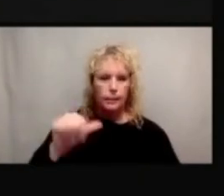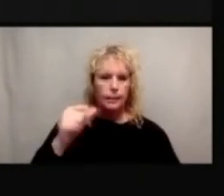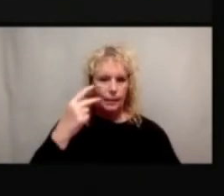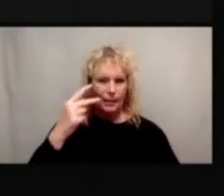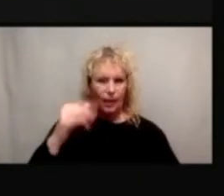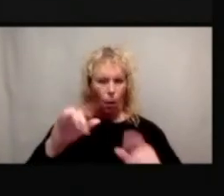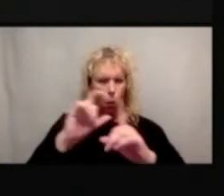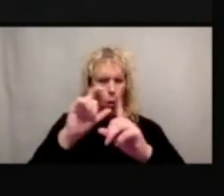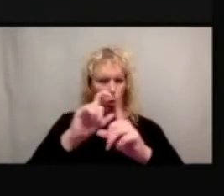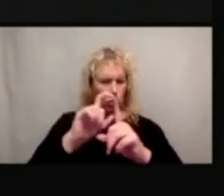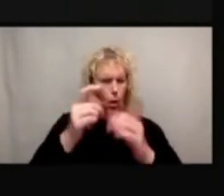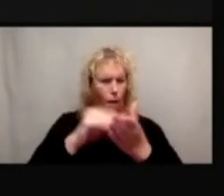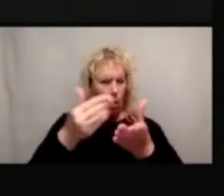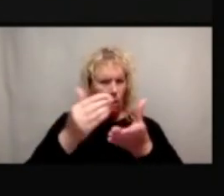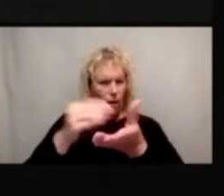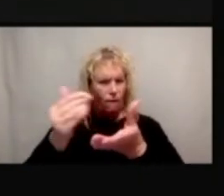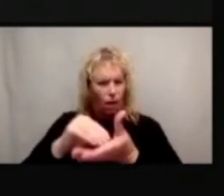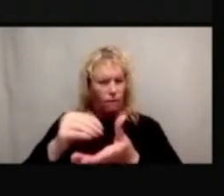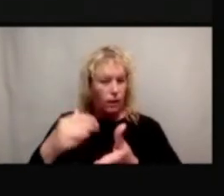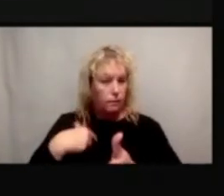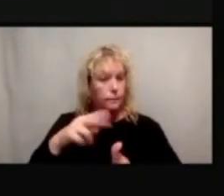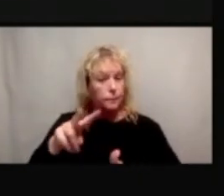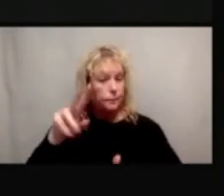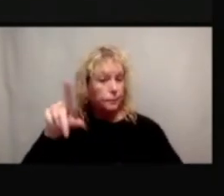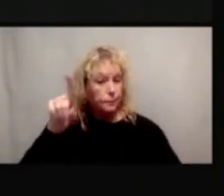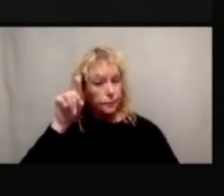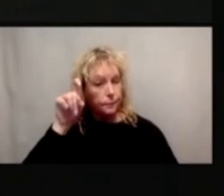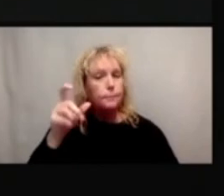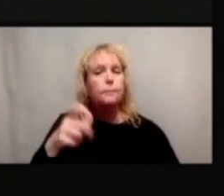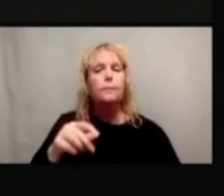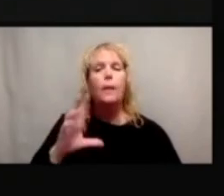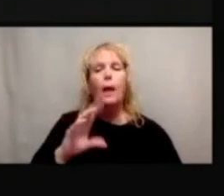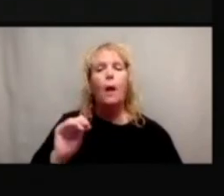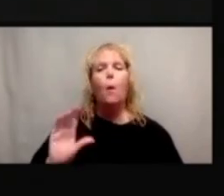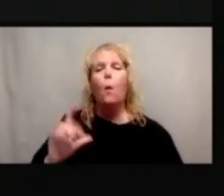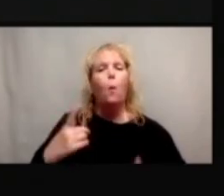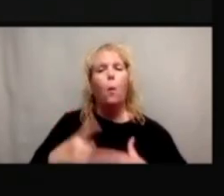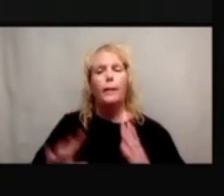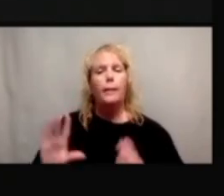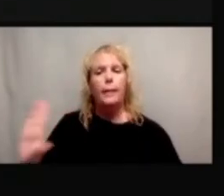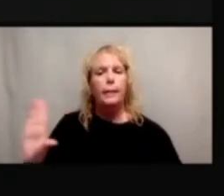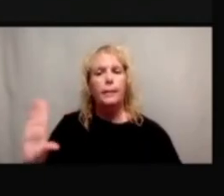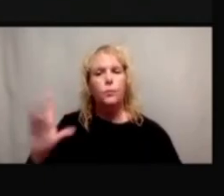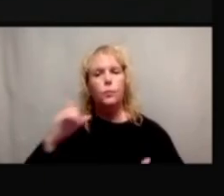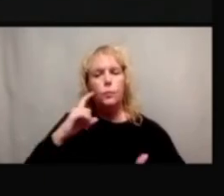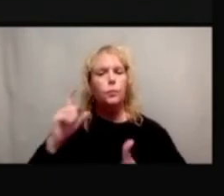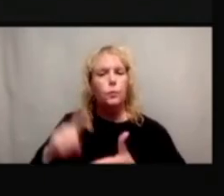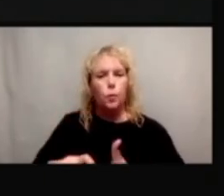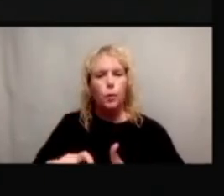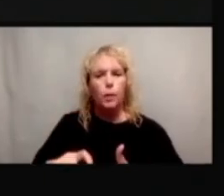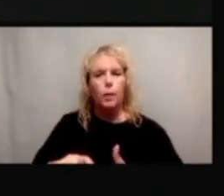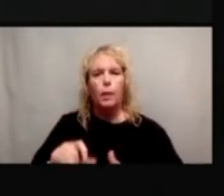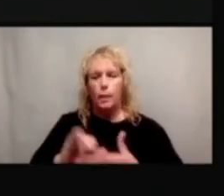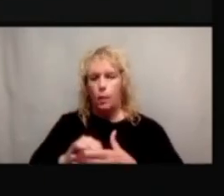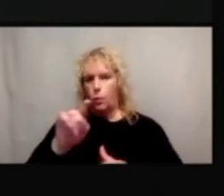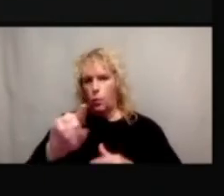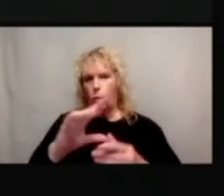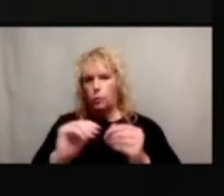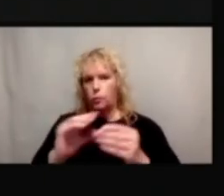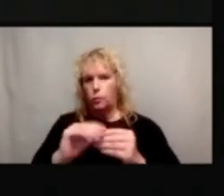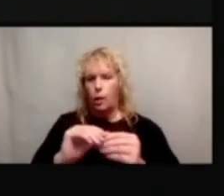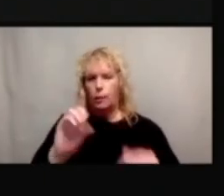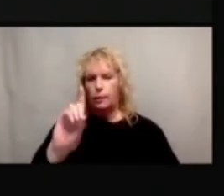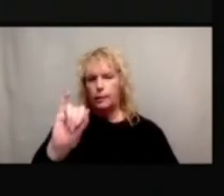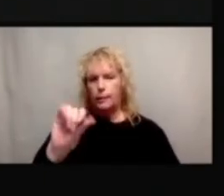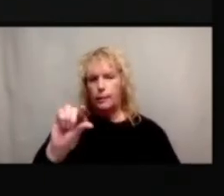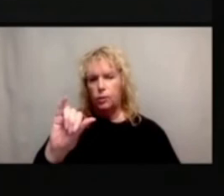used more often. And his observation was that you were talking about digital literacy in